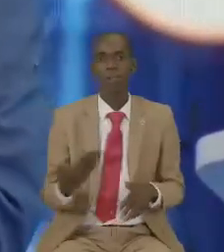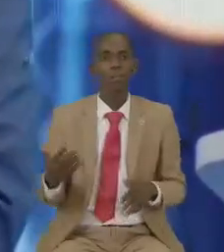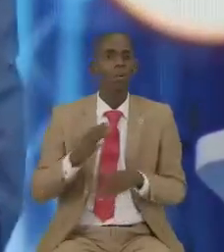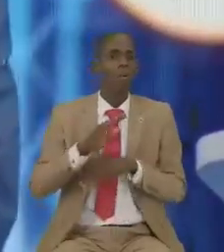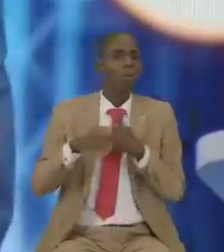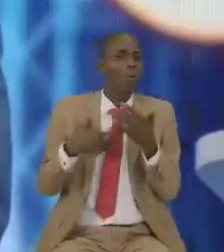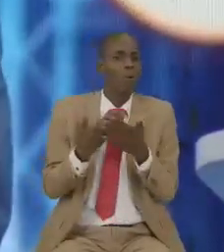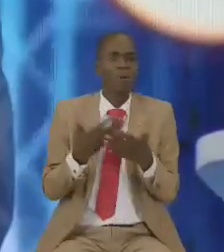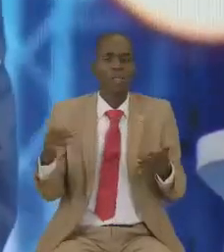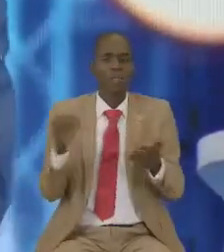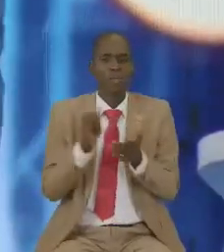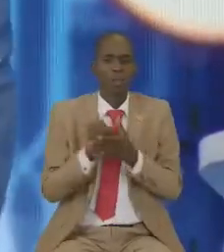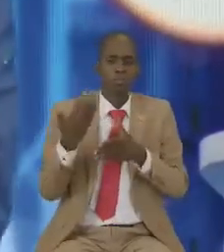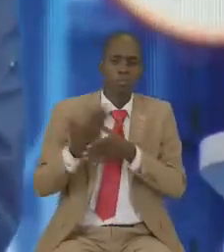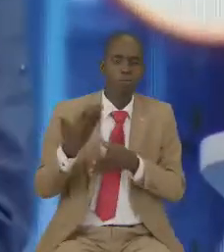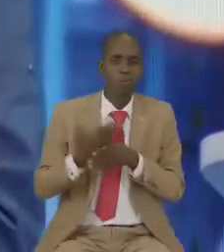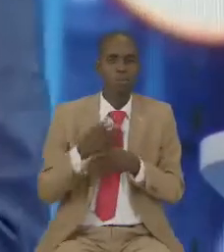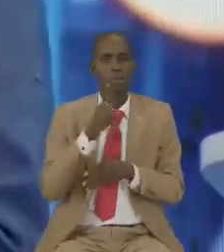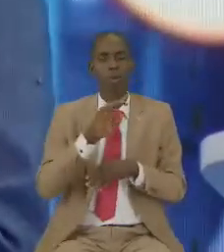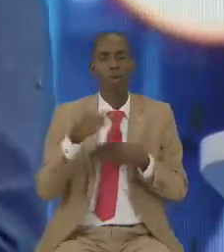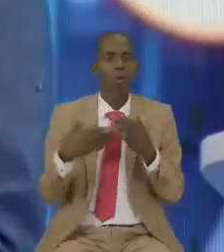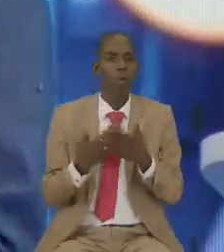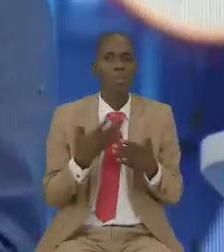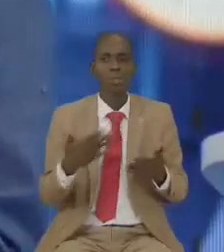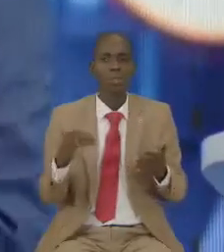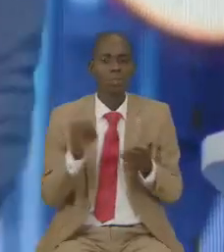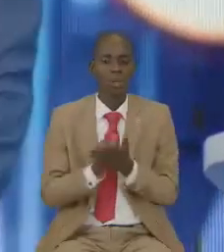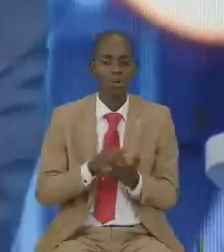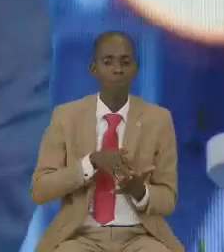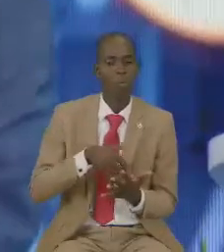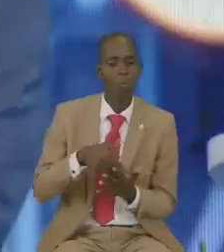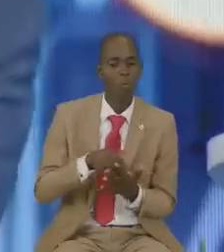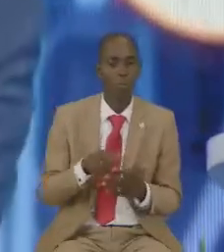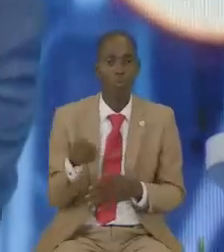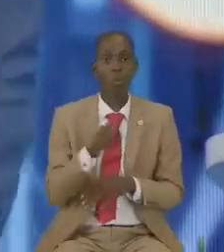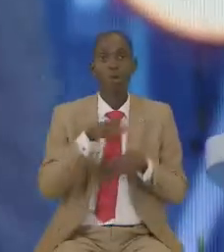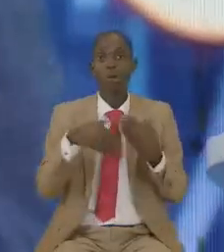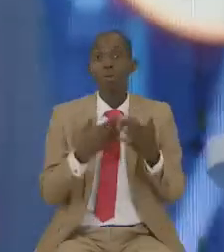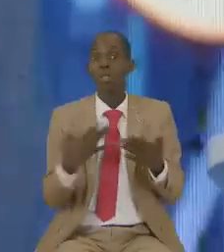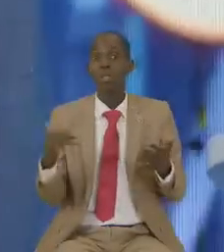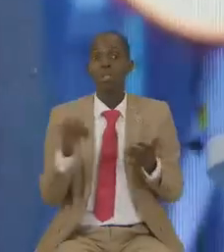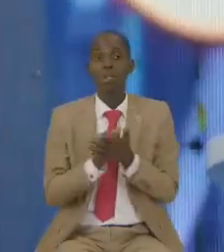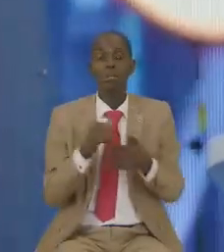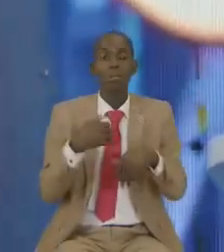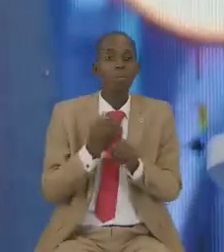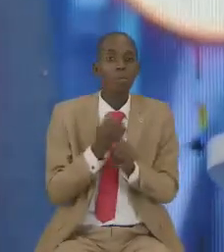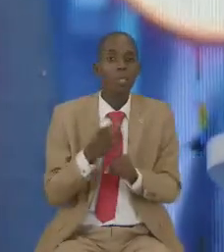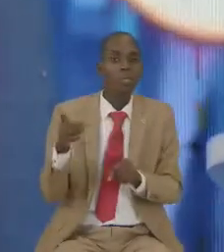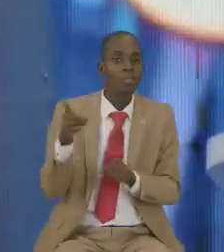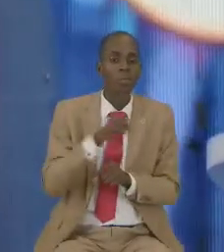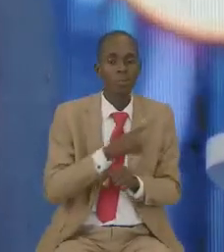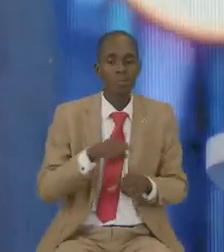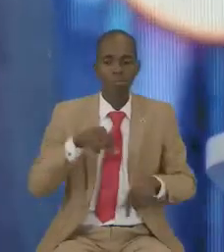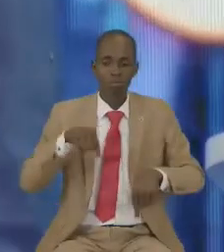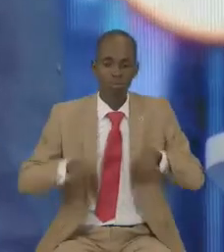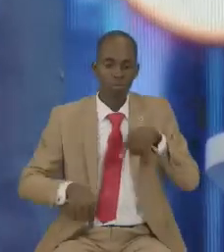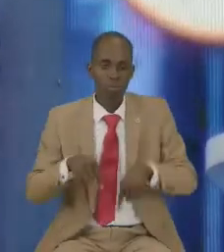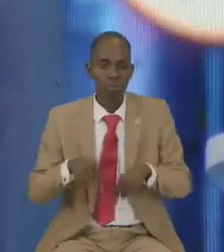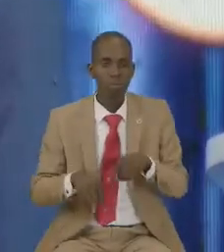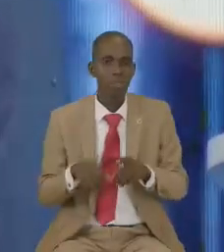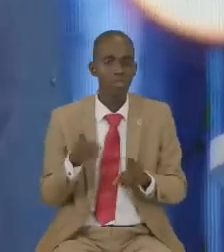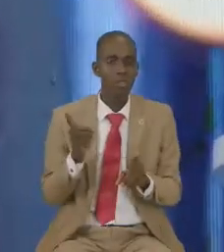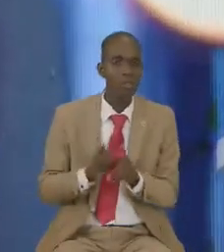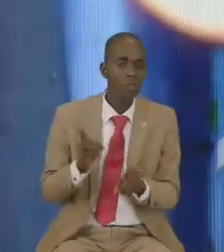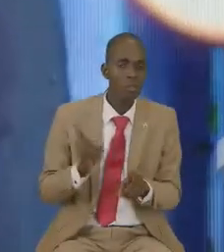things that bother you, all those things that weaken you, all those things that make you paralyzed,